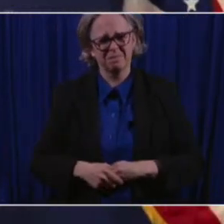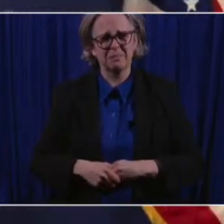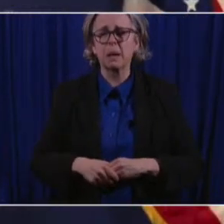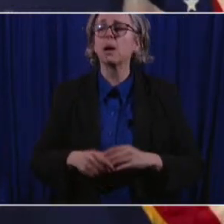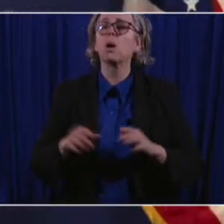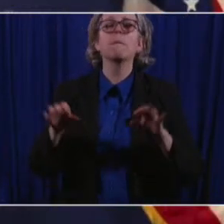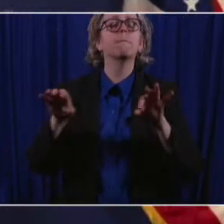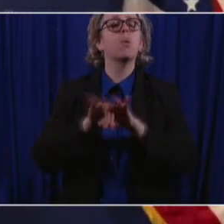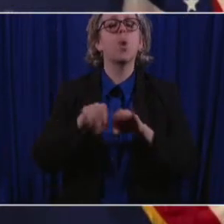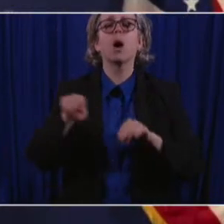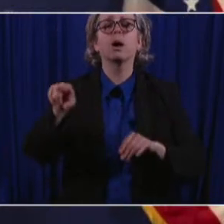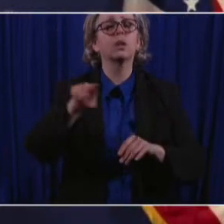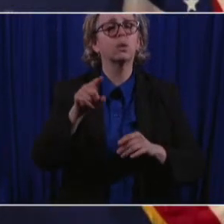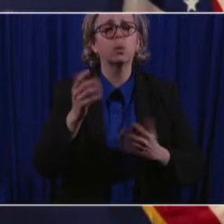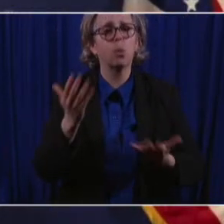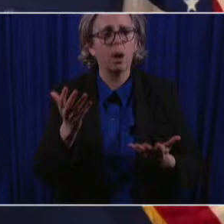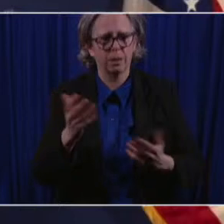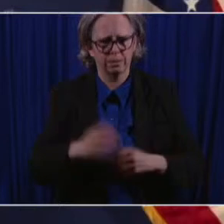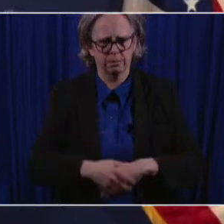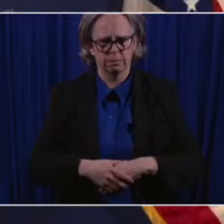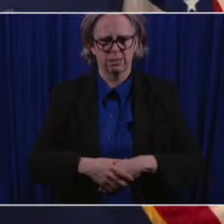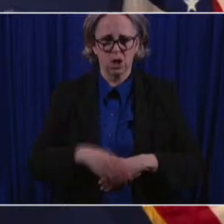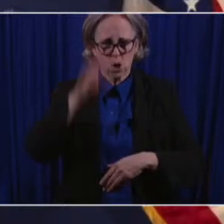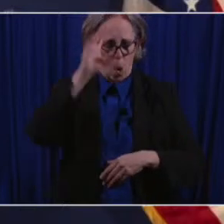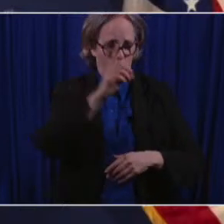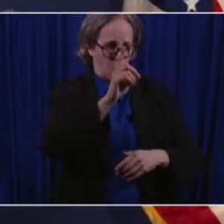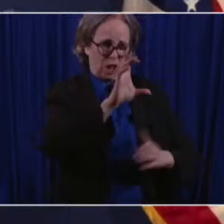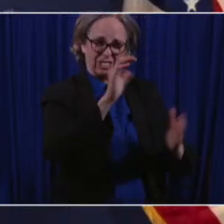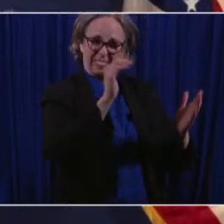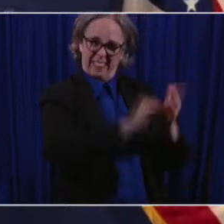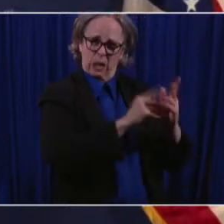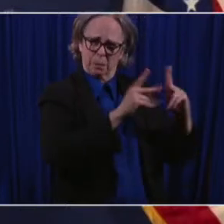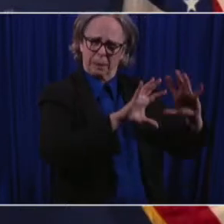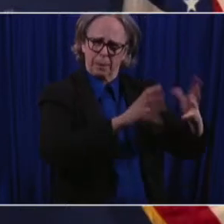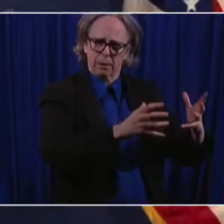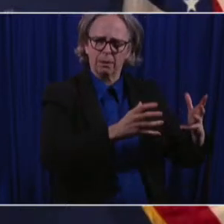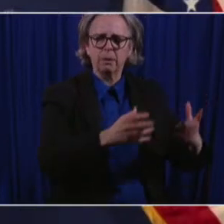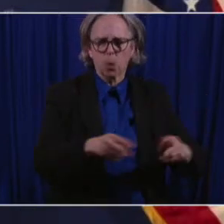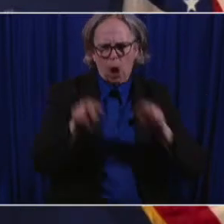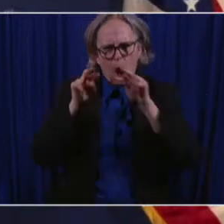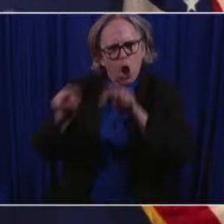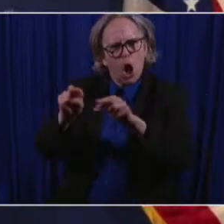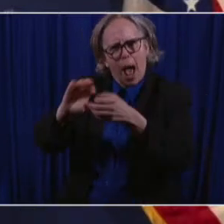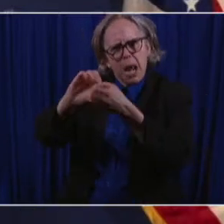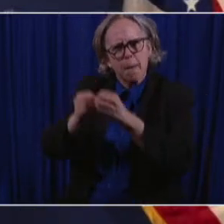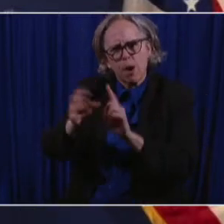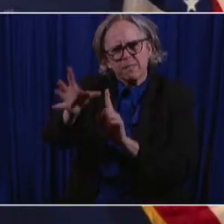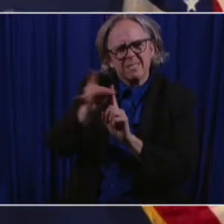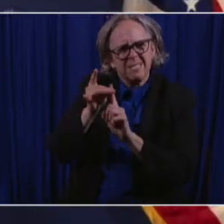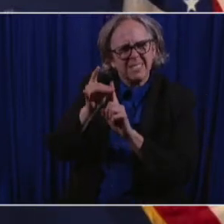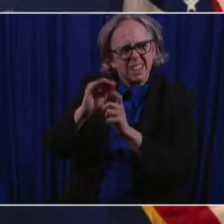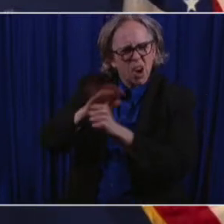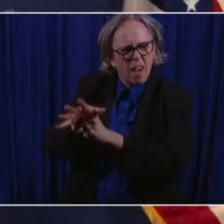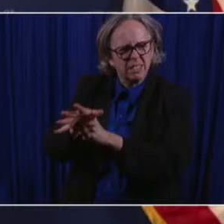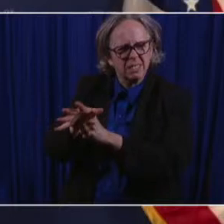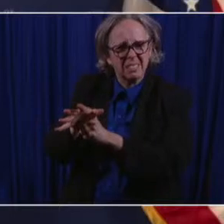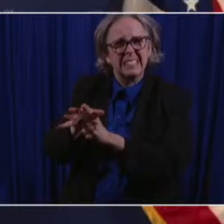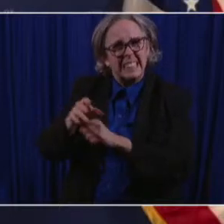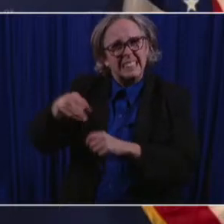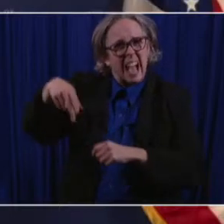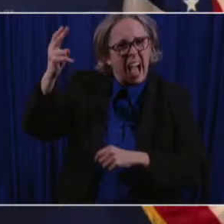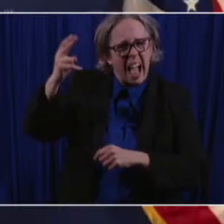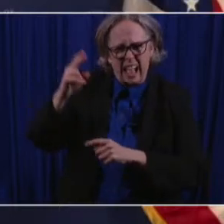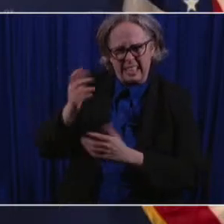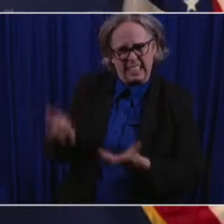per 100,000. And Franklin County is high, but there are other counties that are certainly